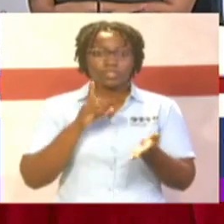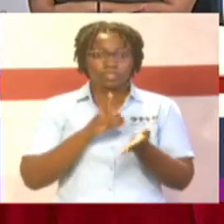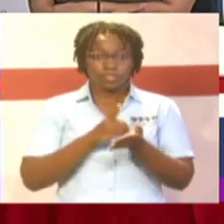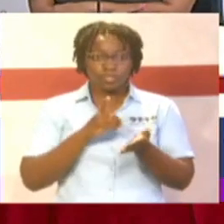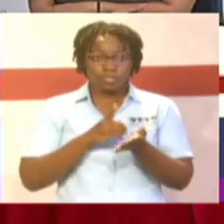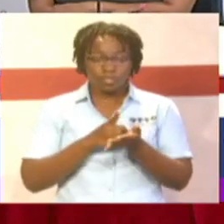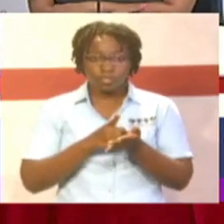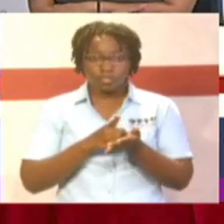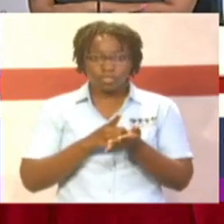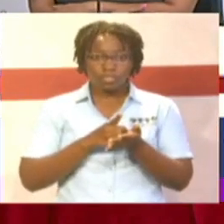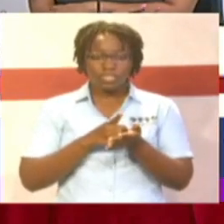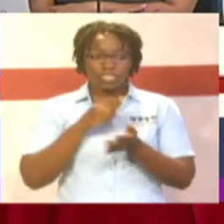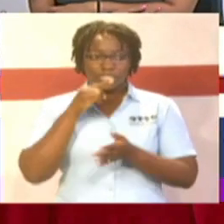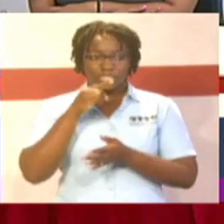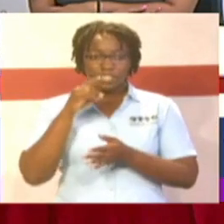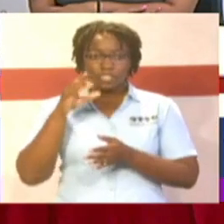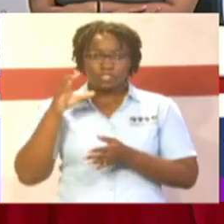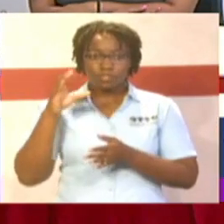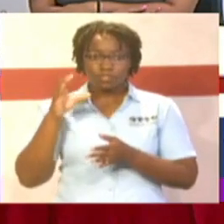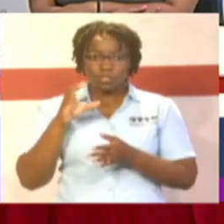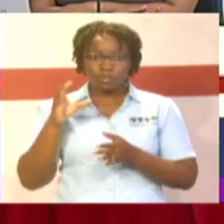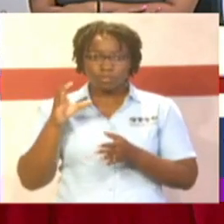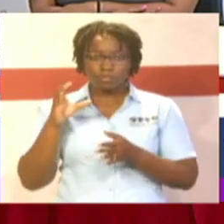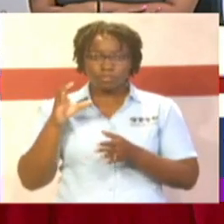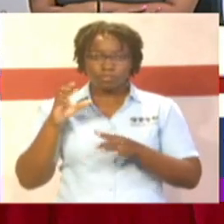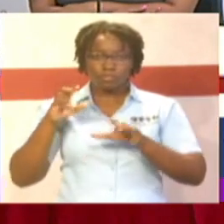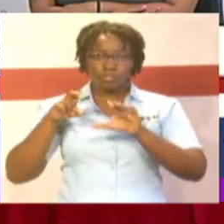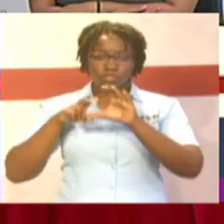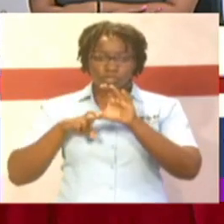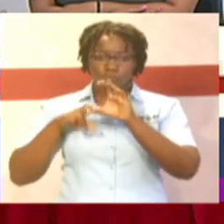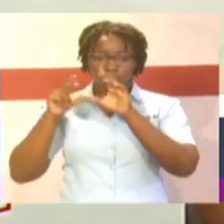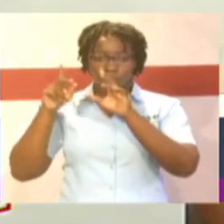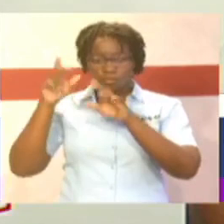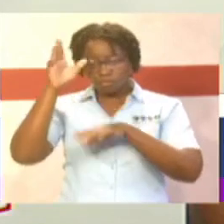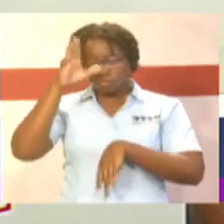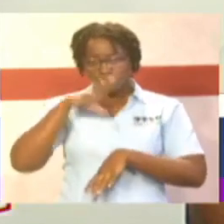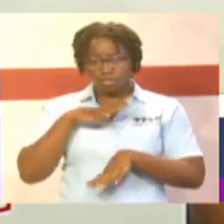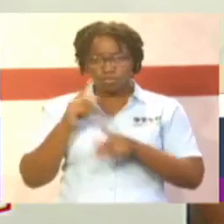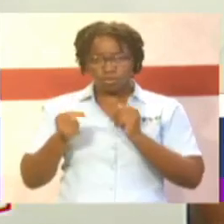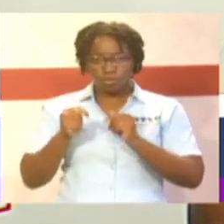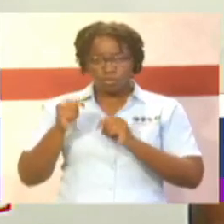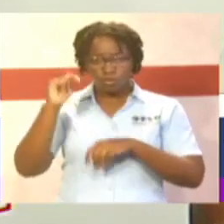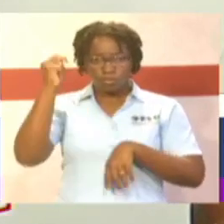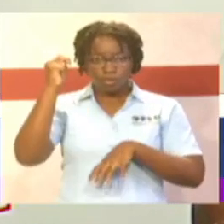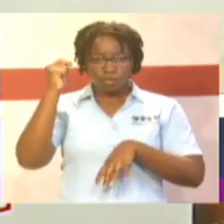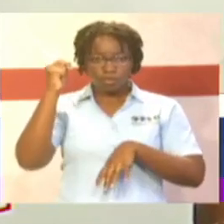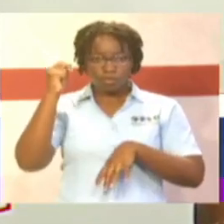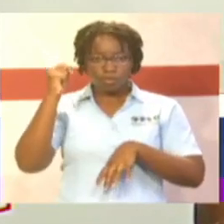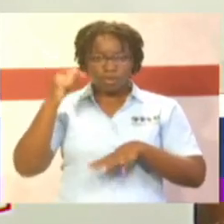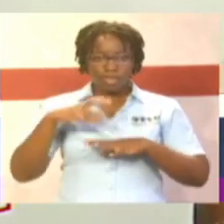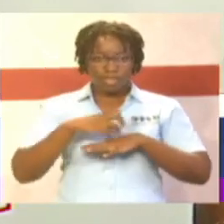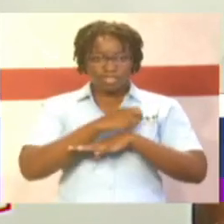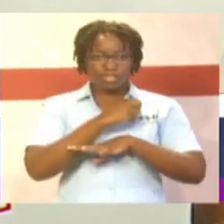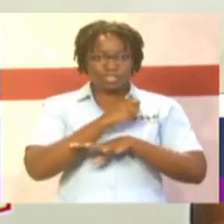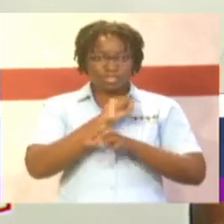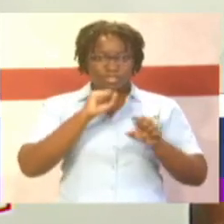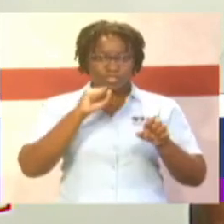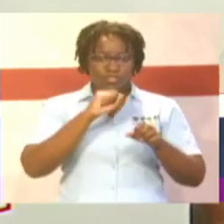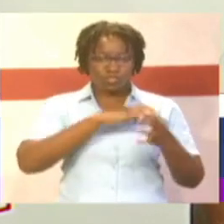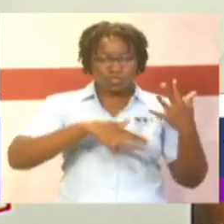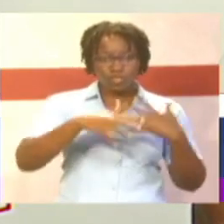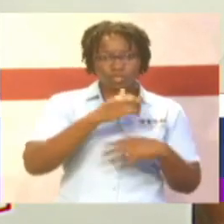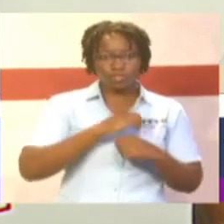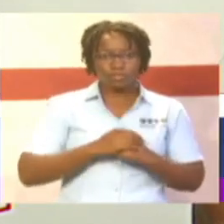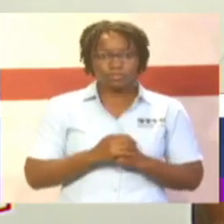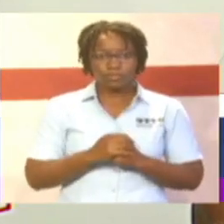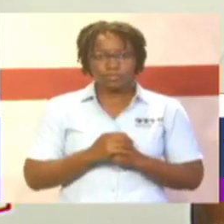Asante LeBlanc, Chairman of the Trinidad and Tobago Cancer Society, and Nurse Josette Smith-Bethel, ICU nurse